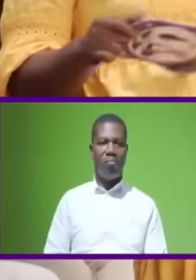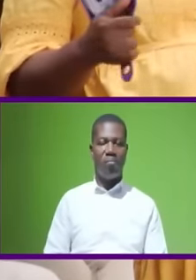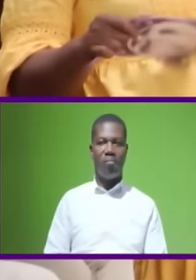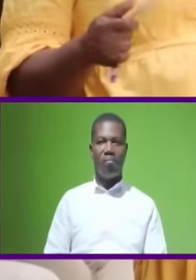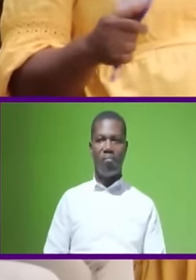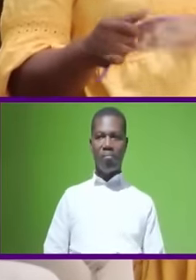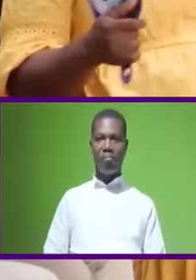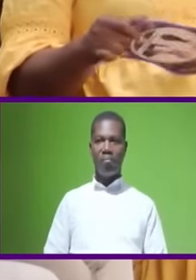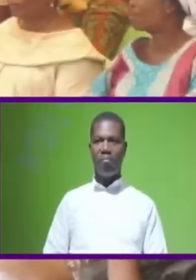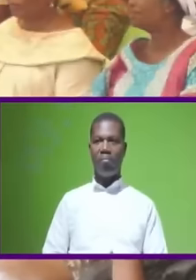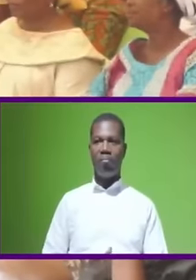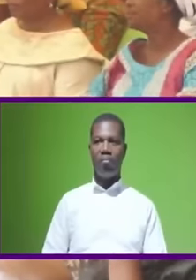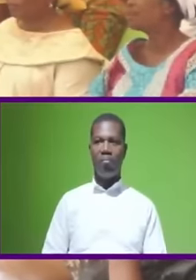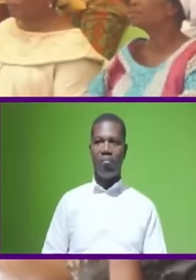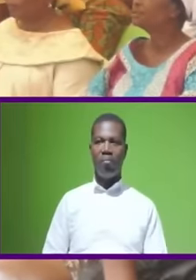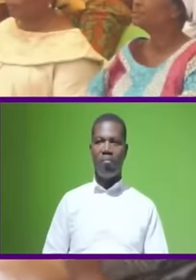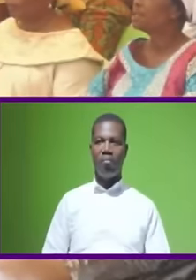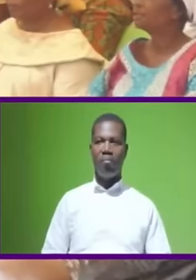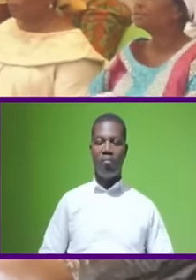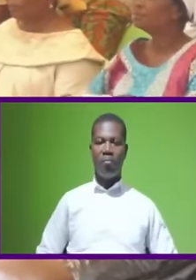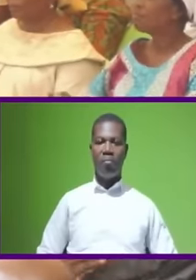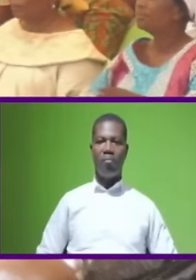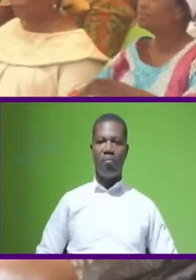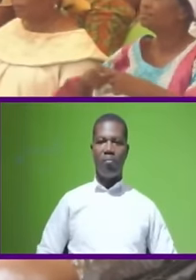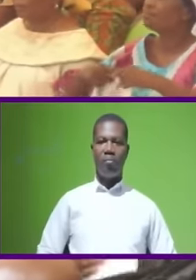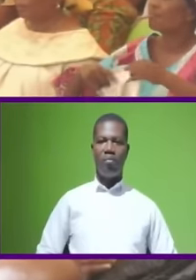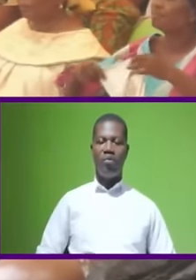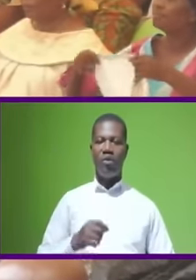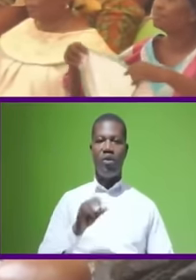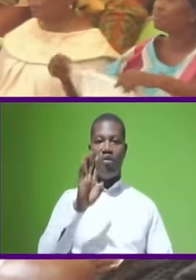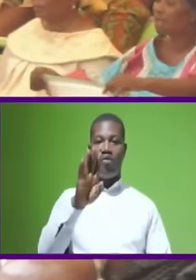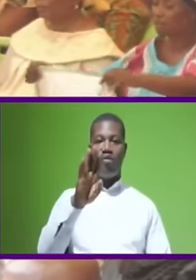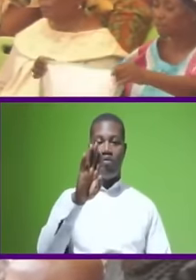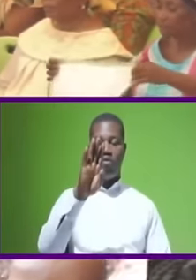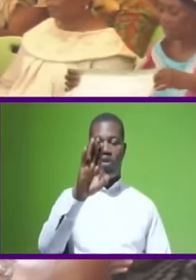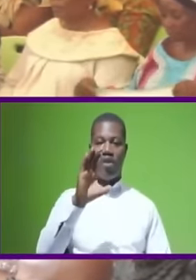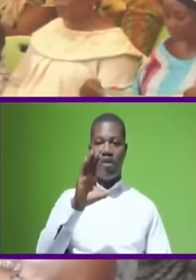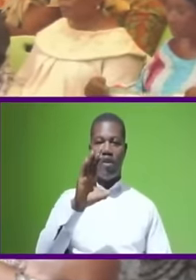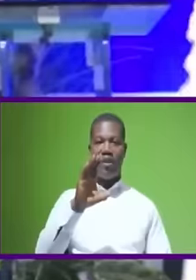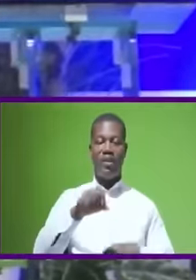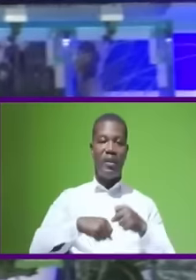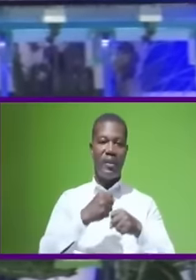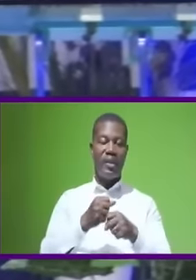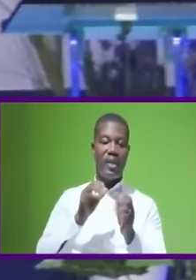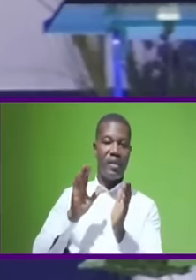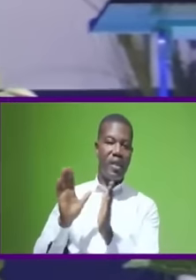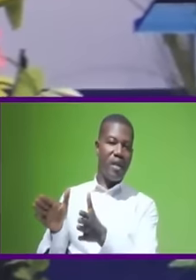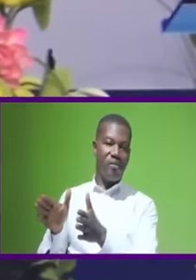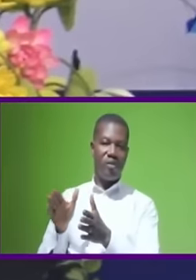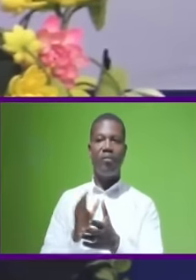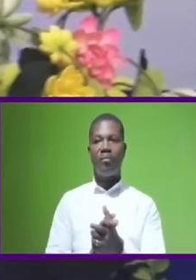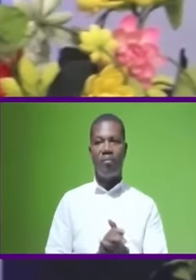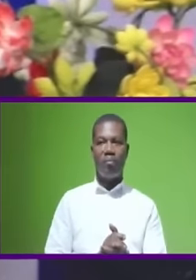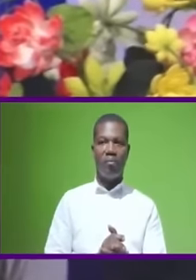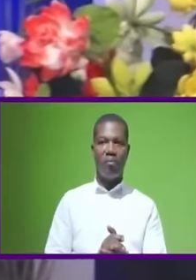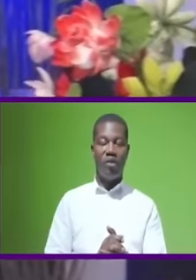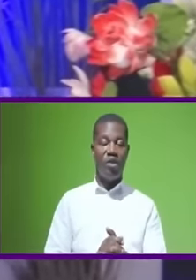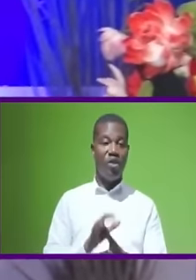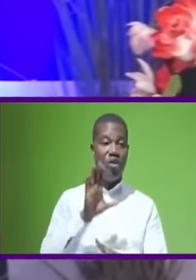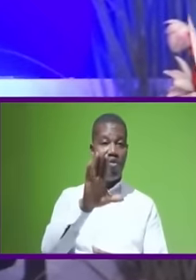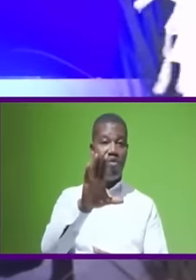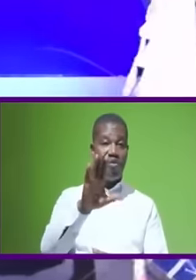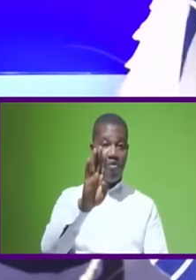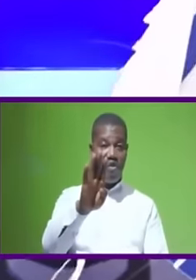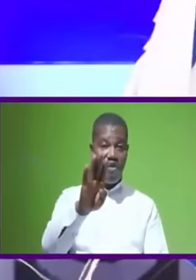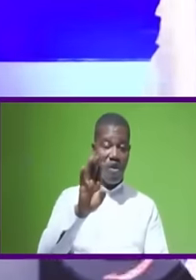live 100 years of the 500 years. And 400 years naka. 400